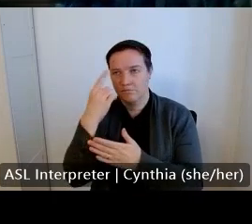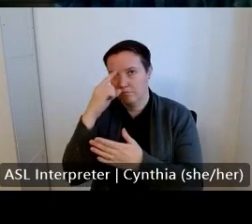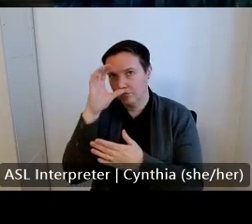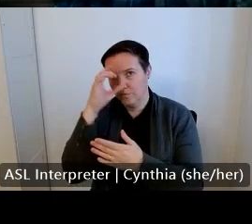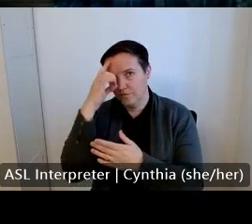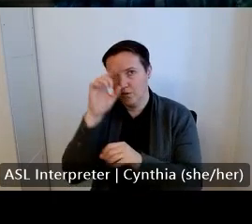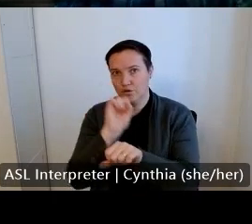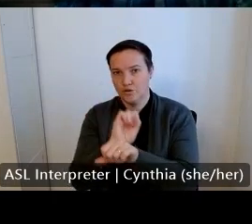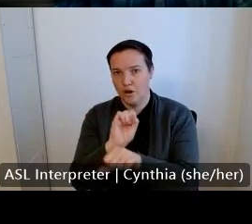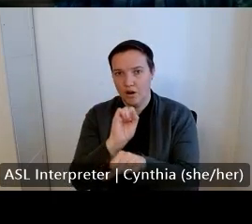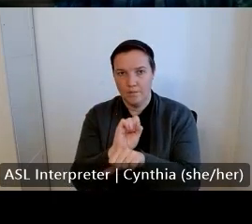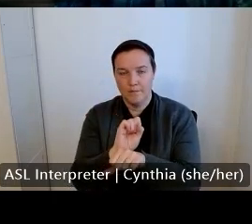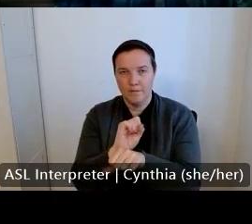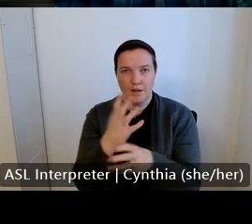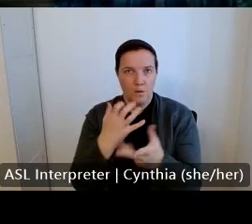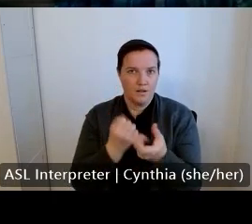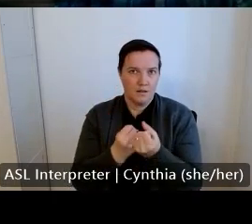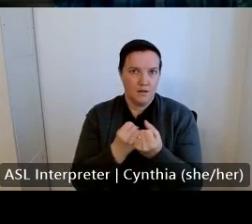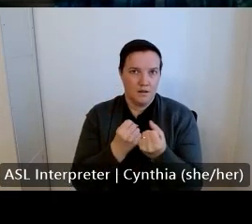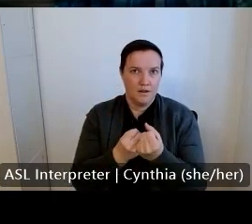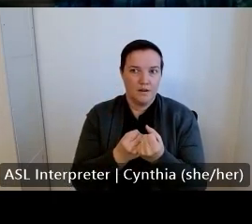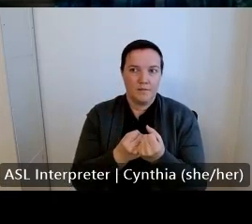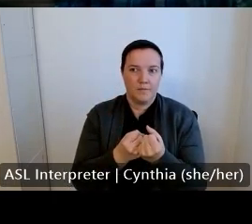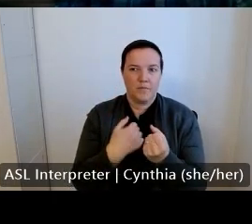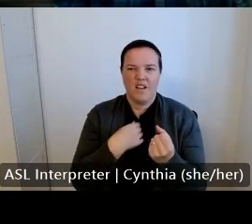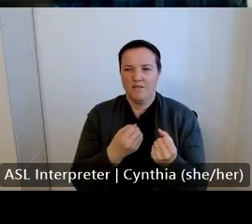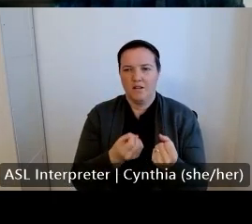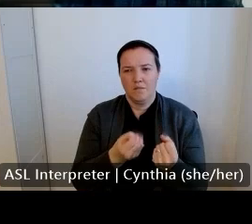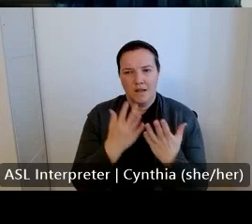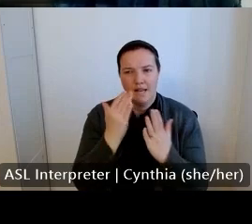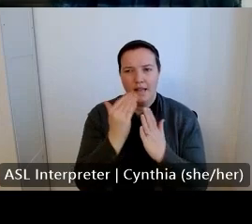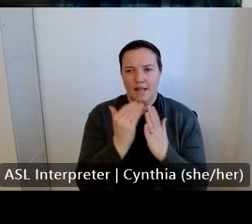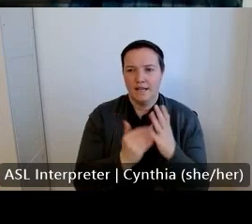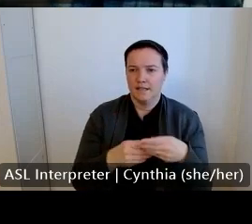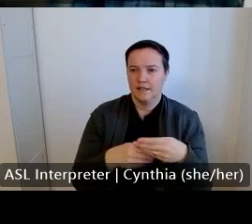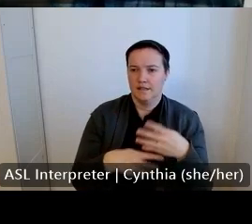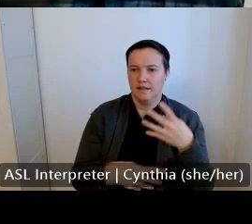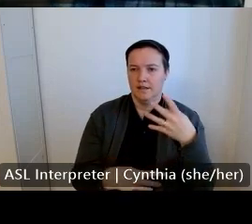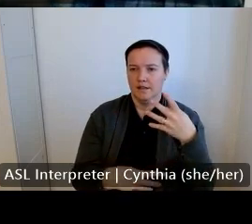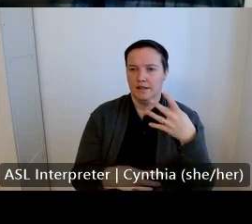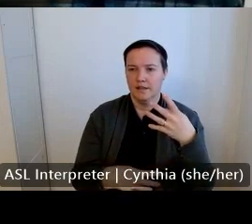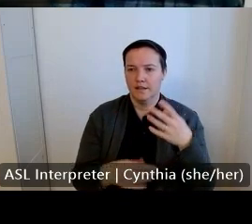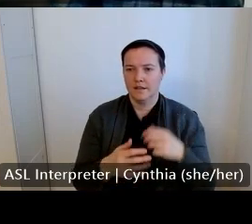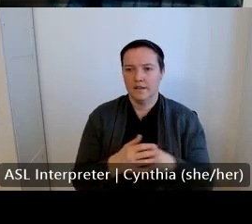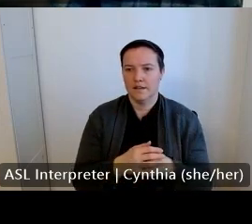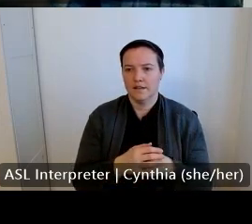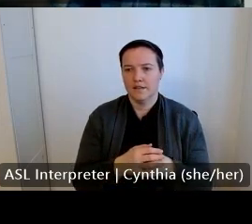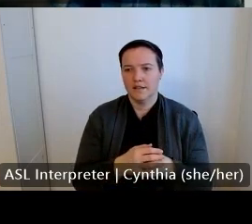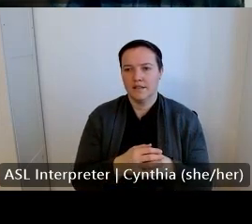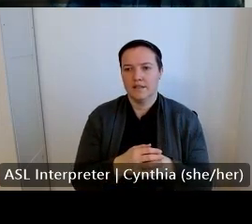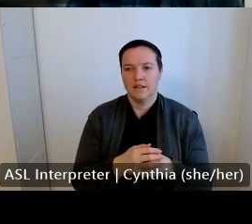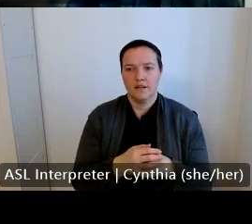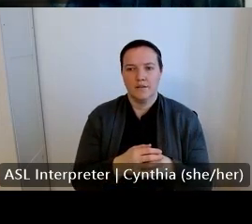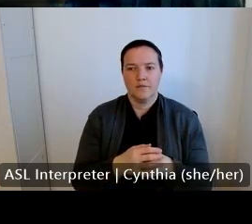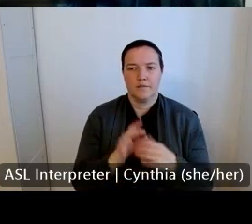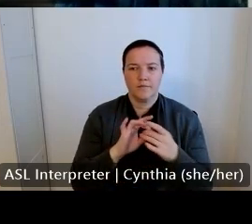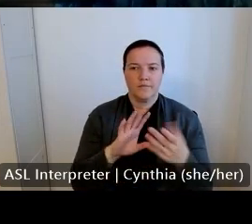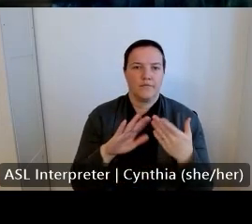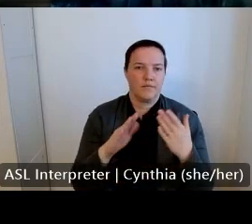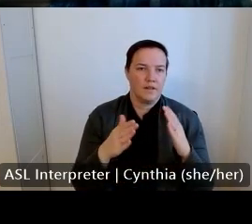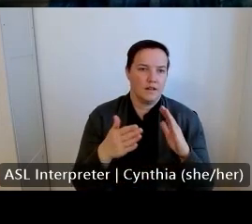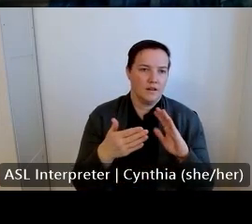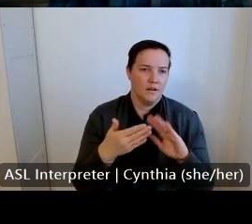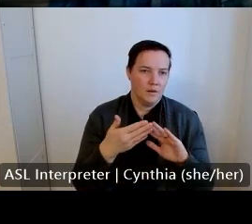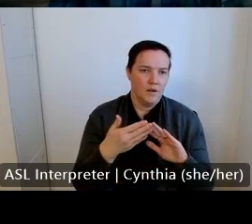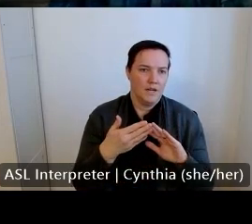job search assistance. We have a nice long list of community agencies who